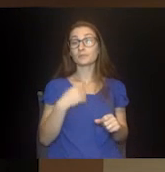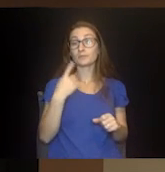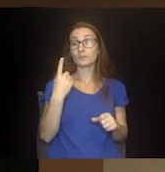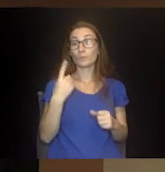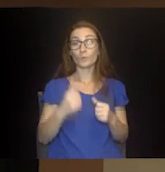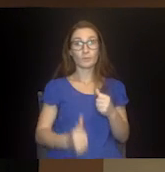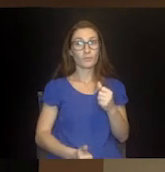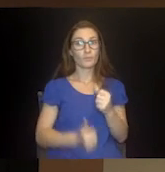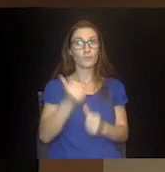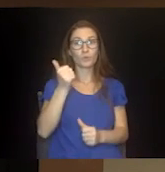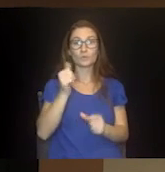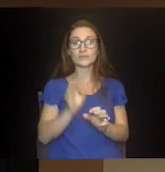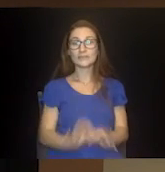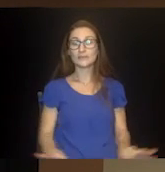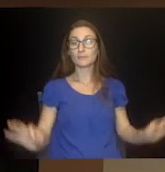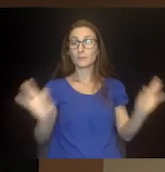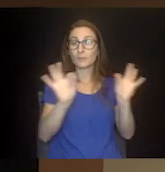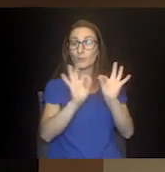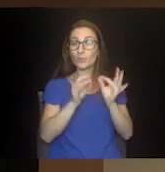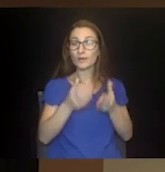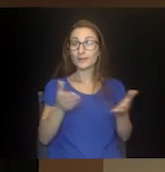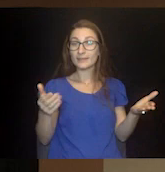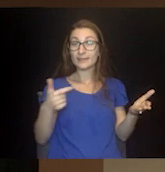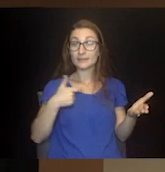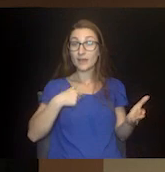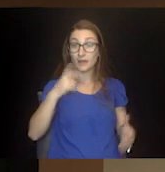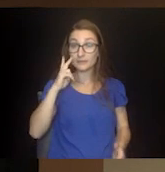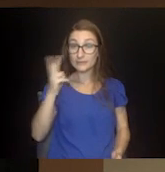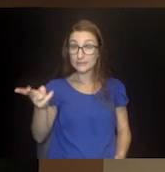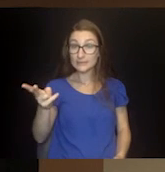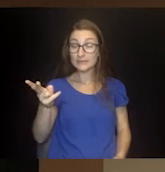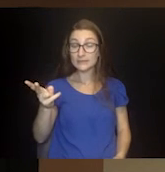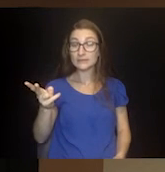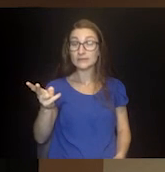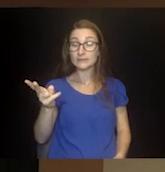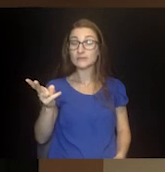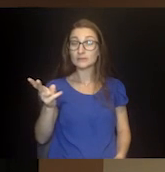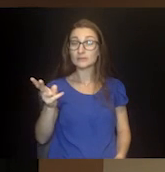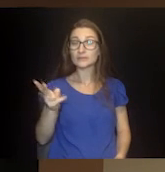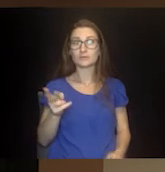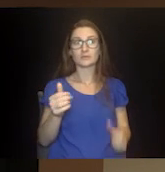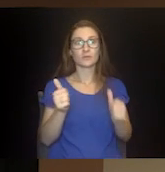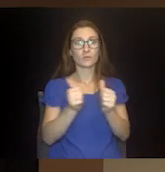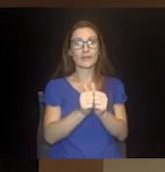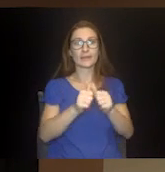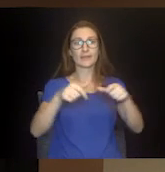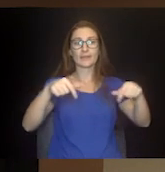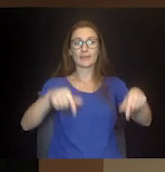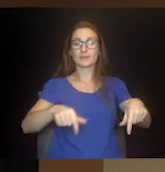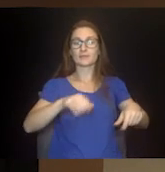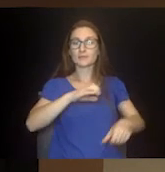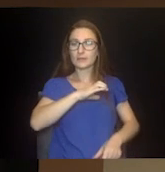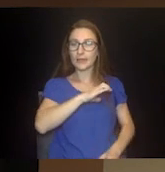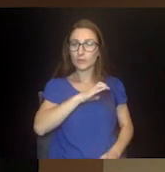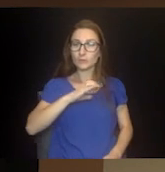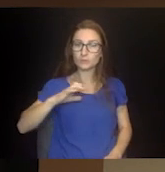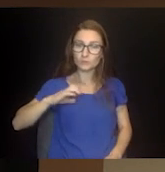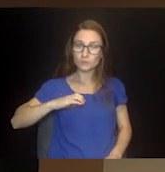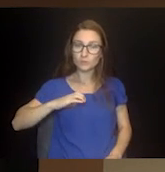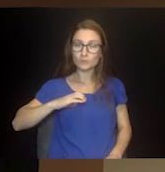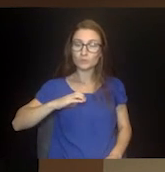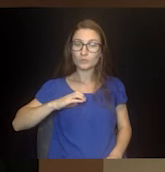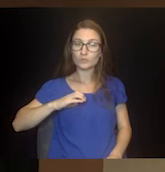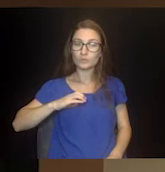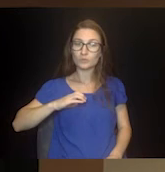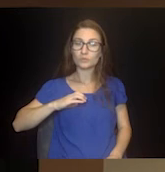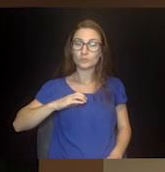the most important things that I see with the